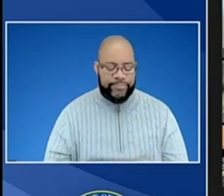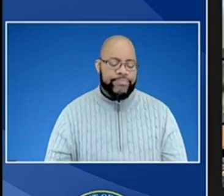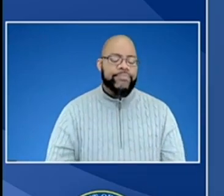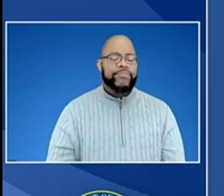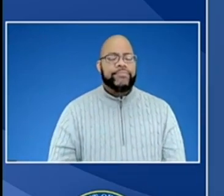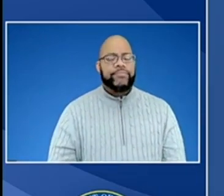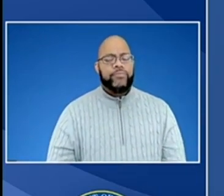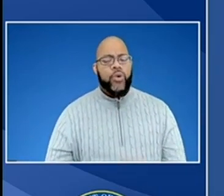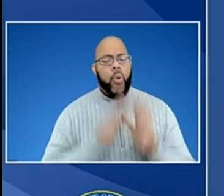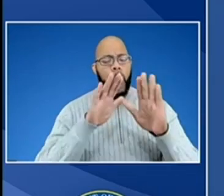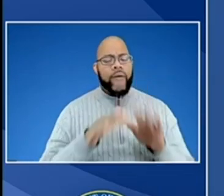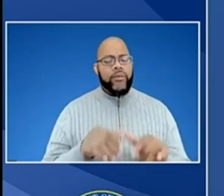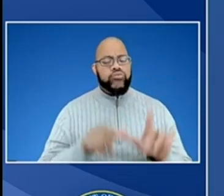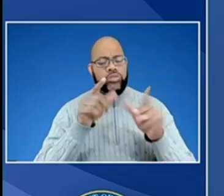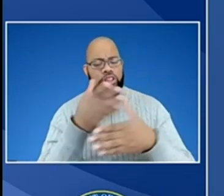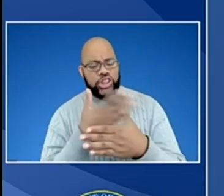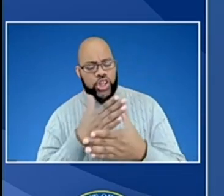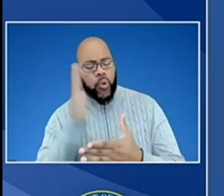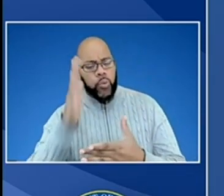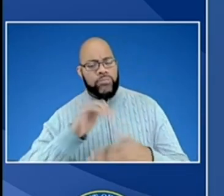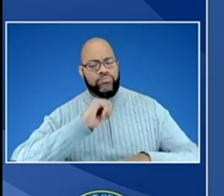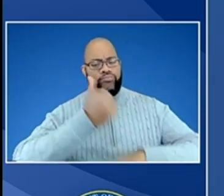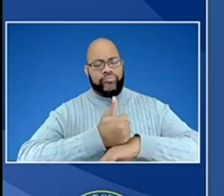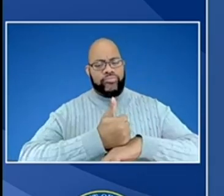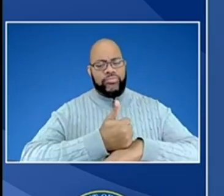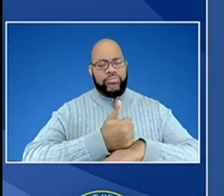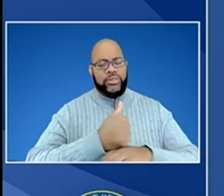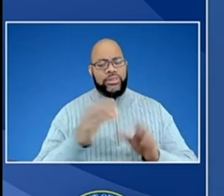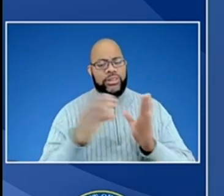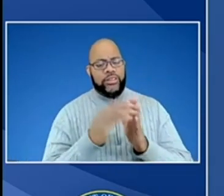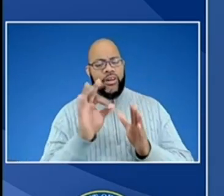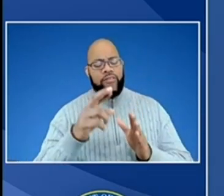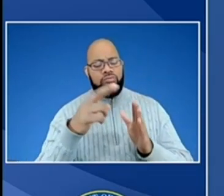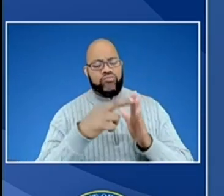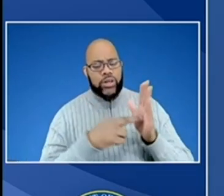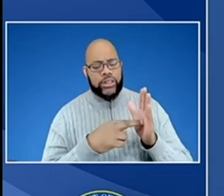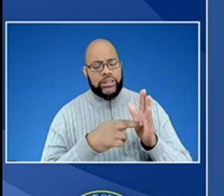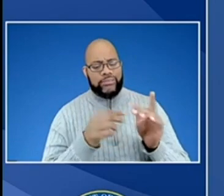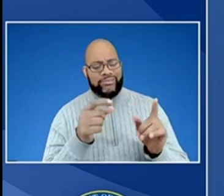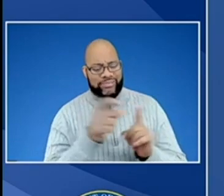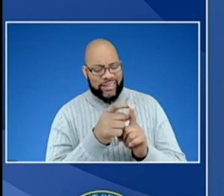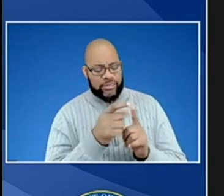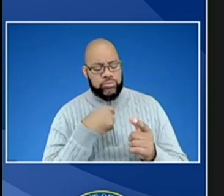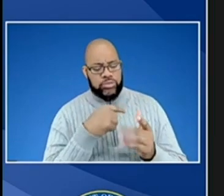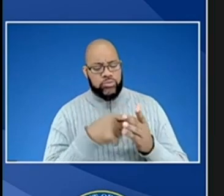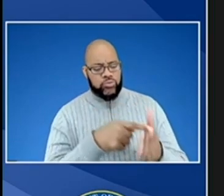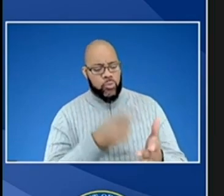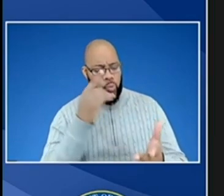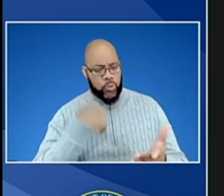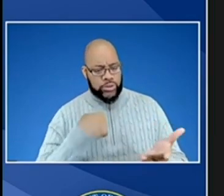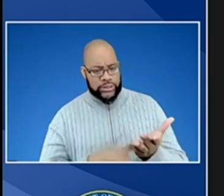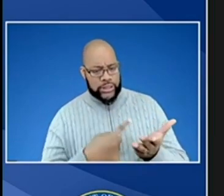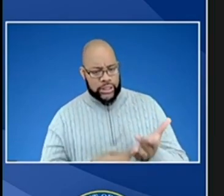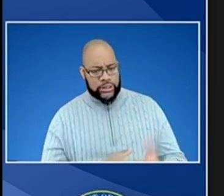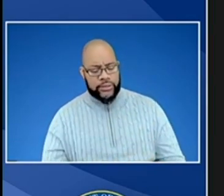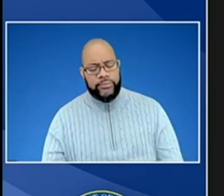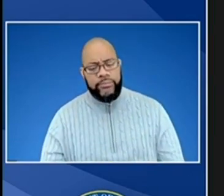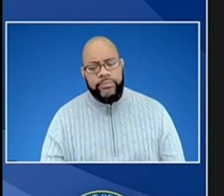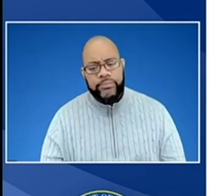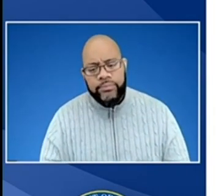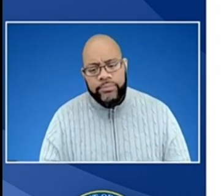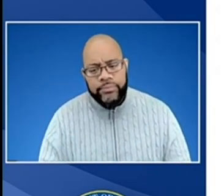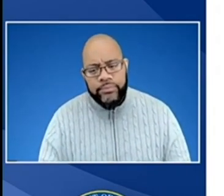Our wonderful screen sharers will be placing a section of the reg text that we are reviewing on the screen for us.